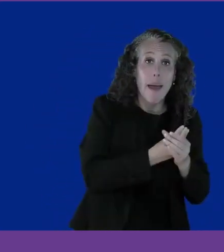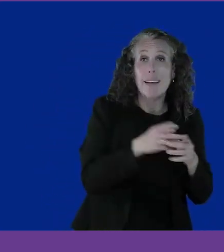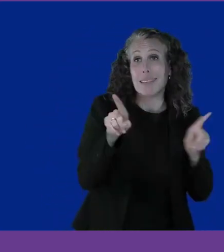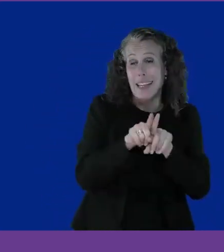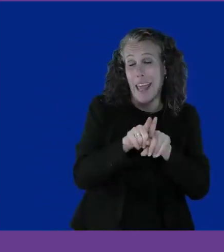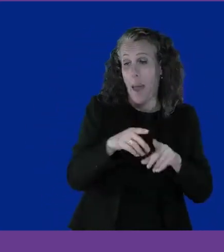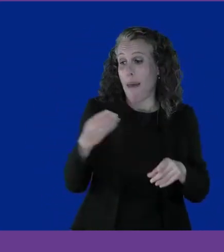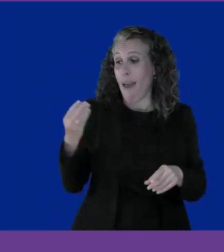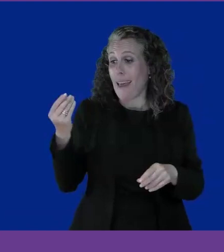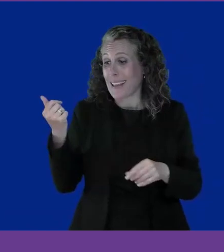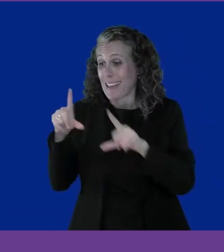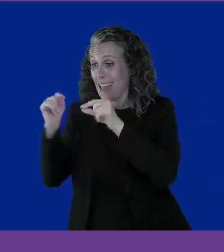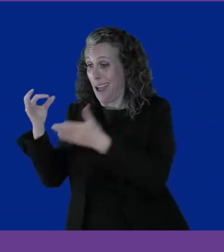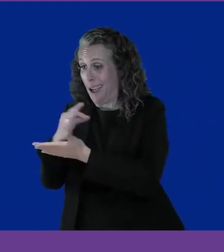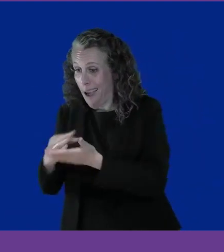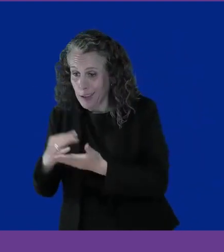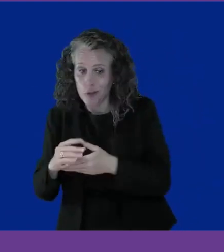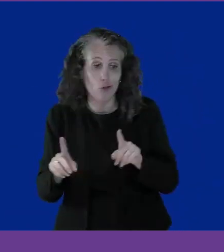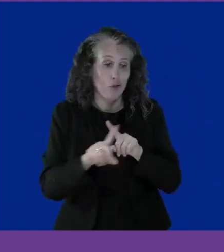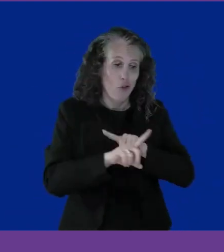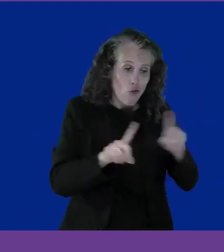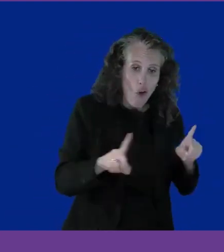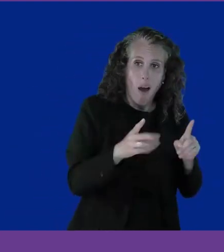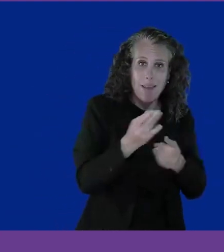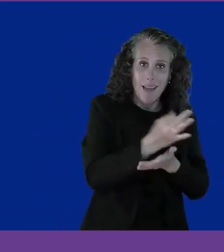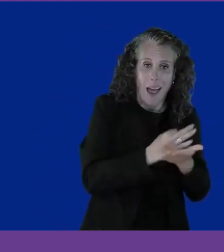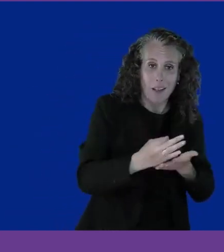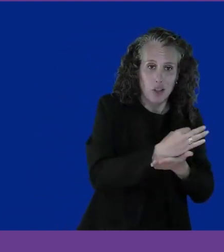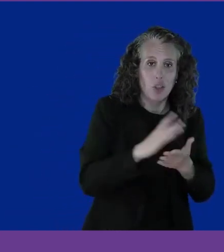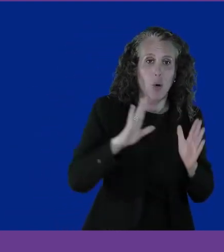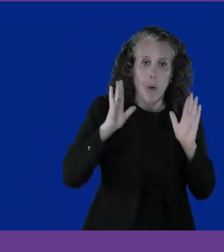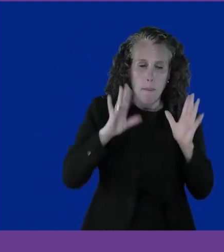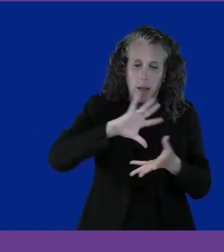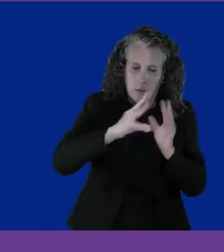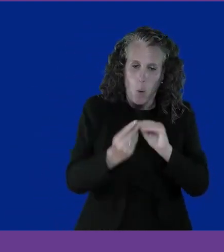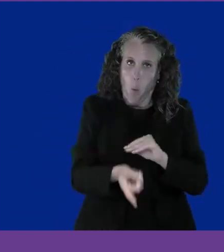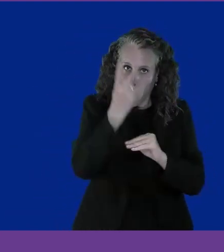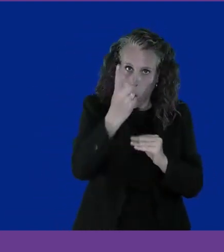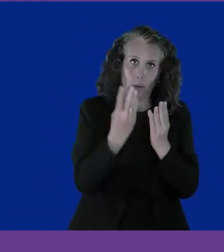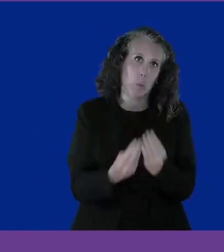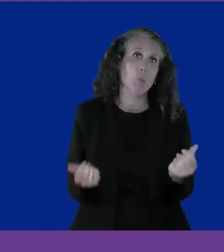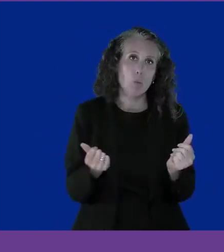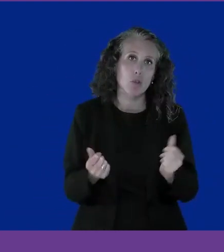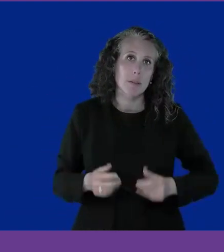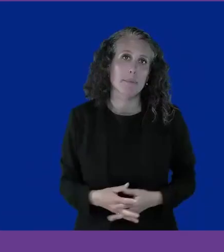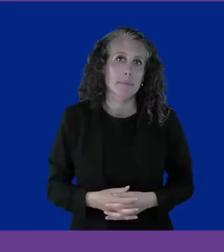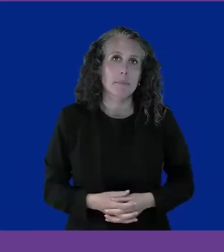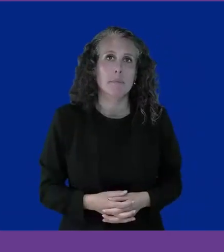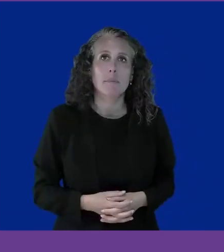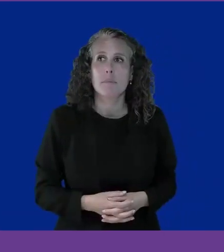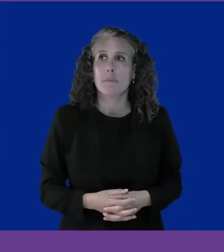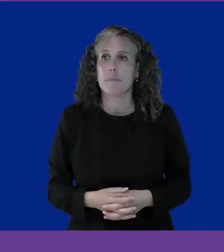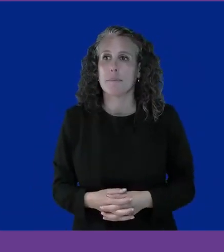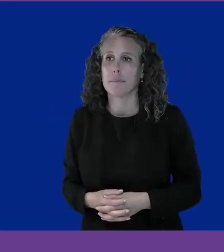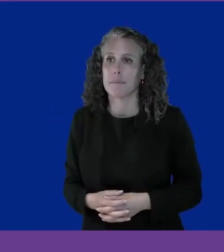non-cash as once, and we need to get one solution. And we had it also in the morning.